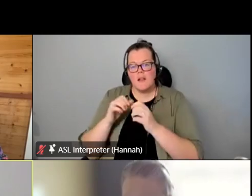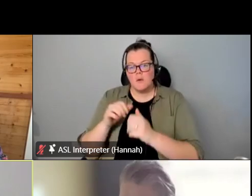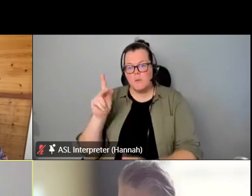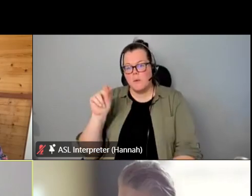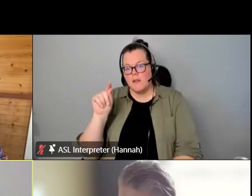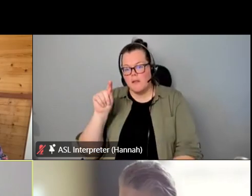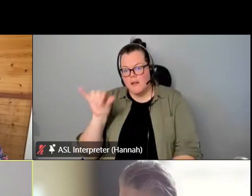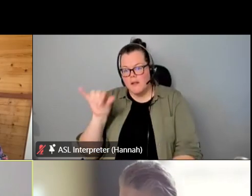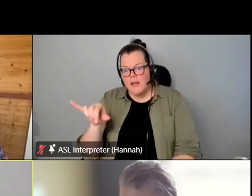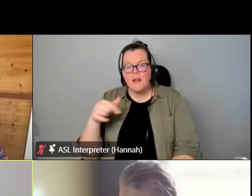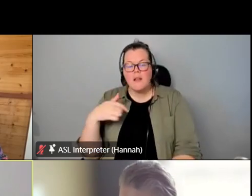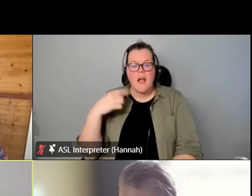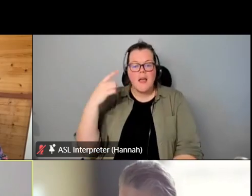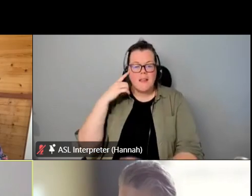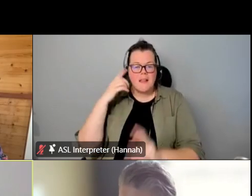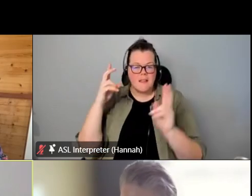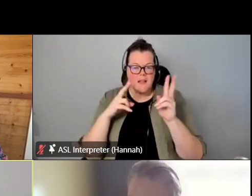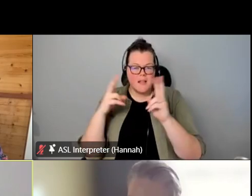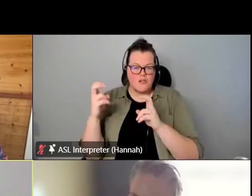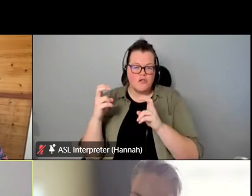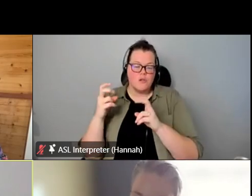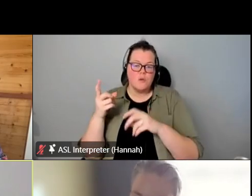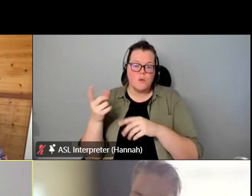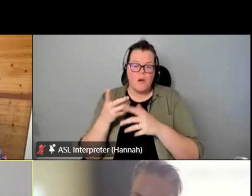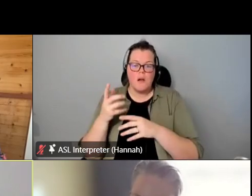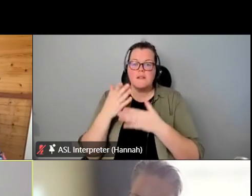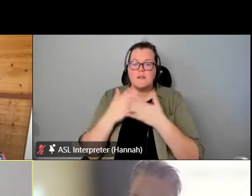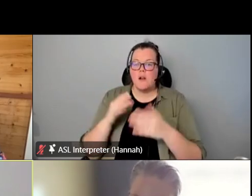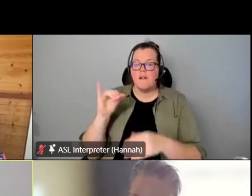the issue that they're having is part of the IL philosophy is